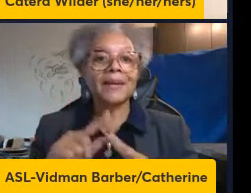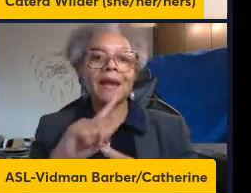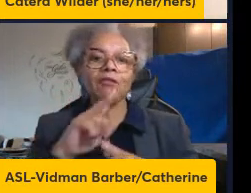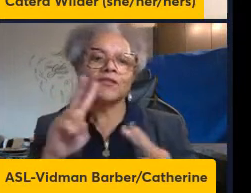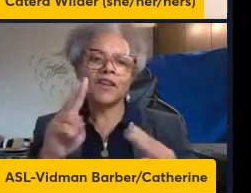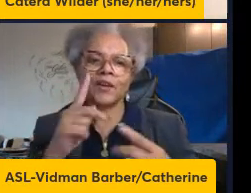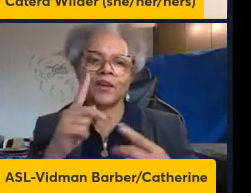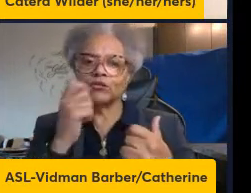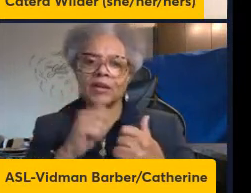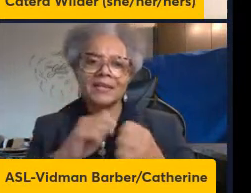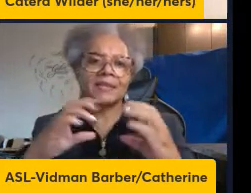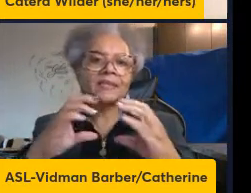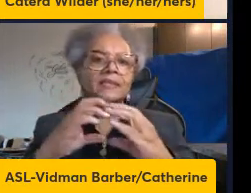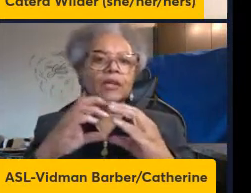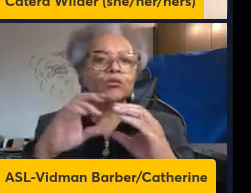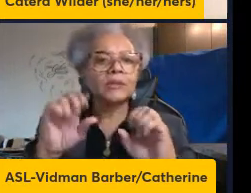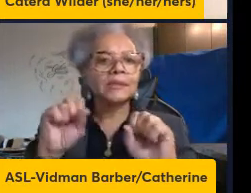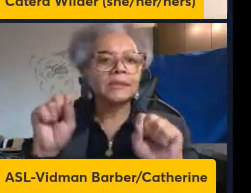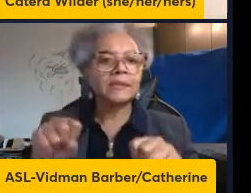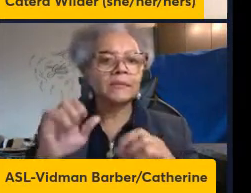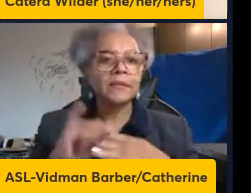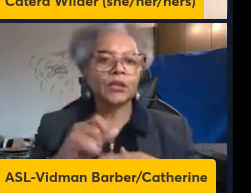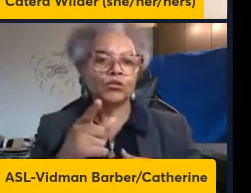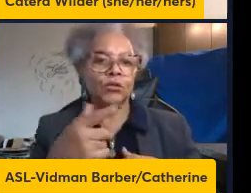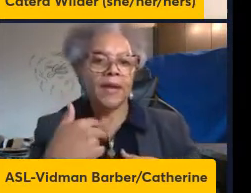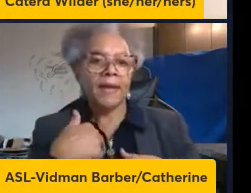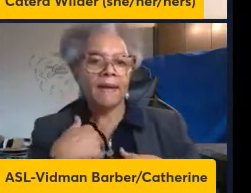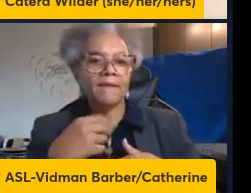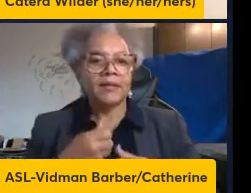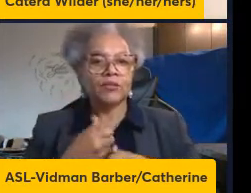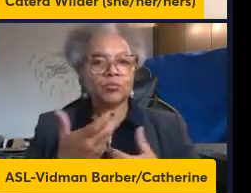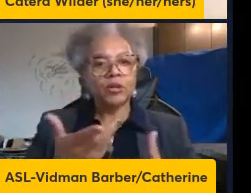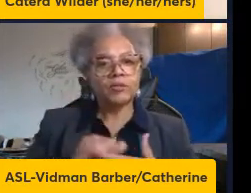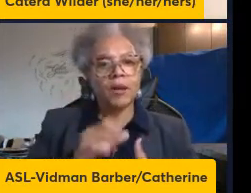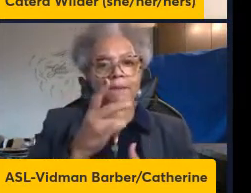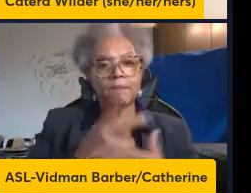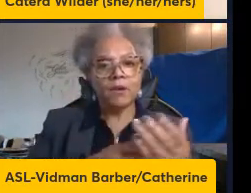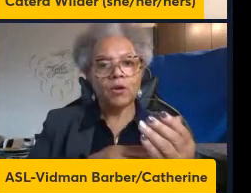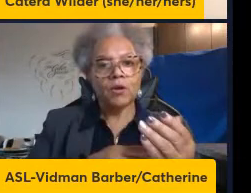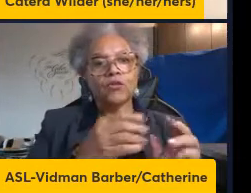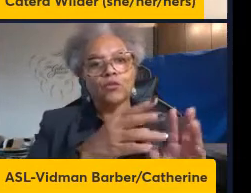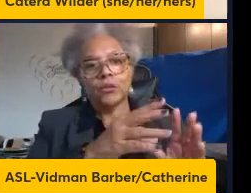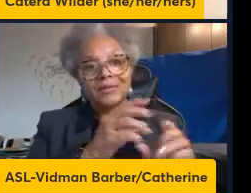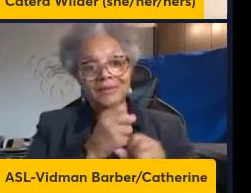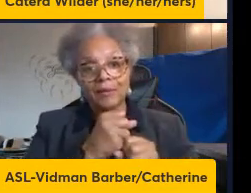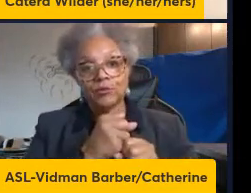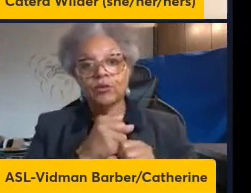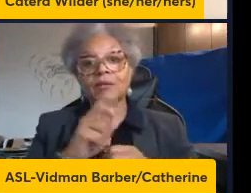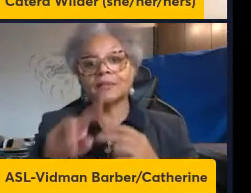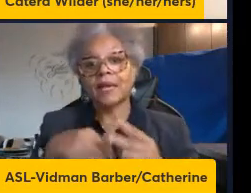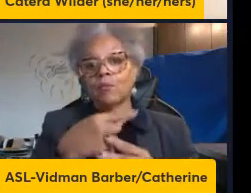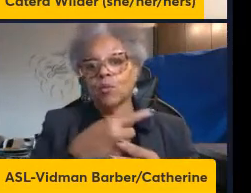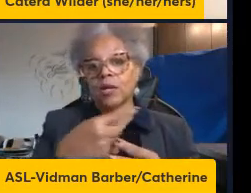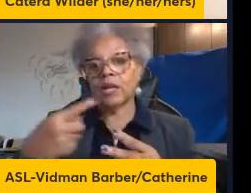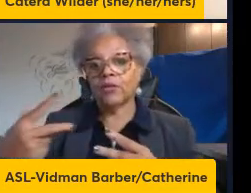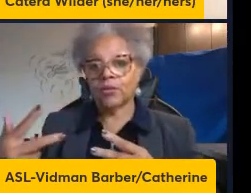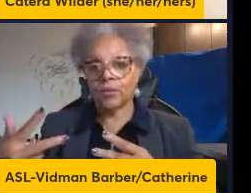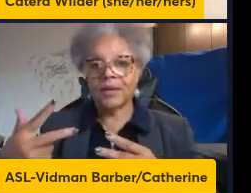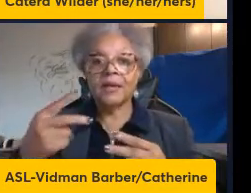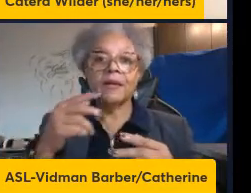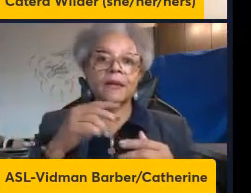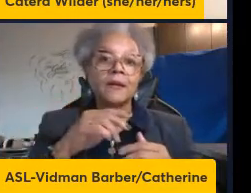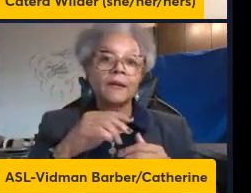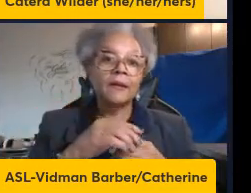a cellular system where you have expression of both of the receptors, the type 1 and type 3 interferons, and is